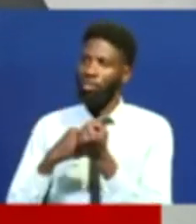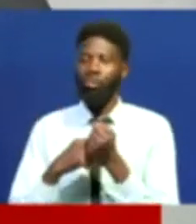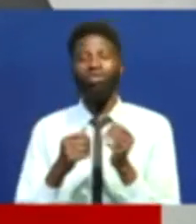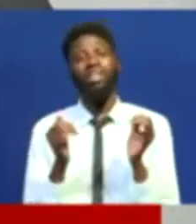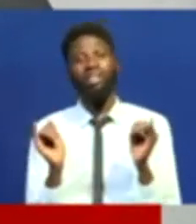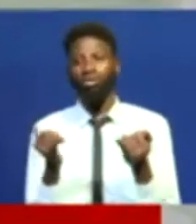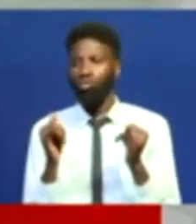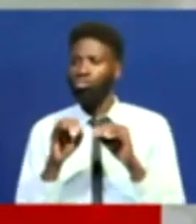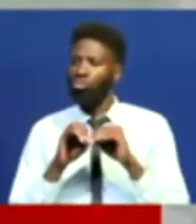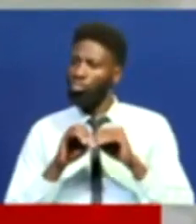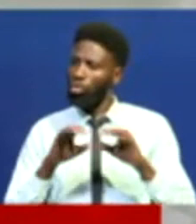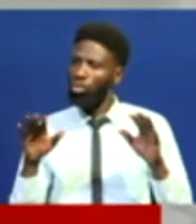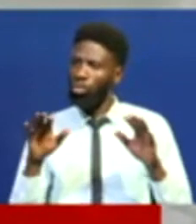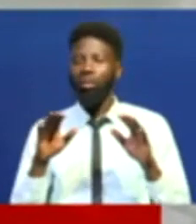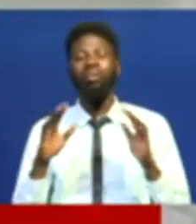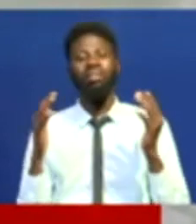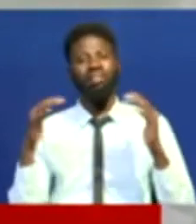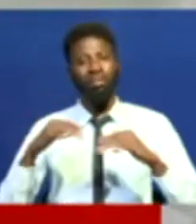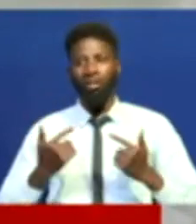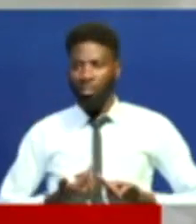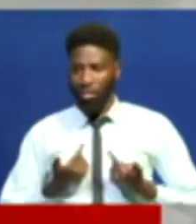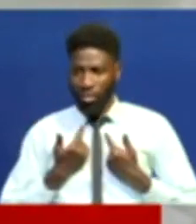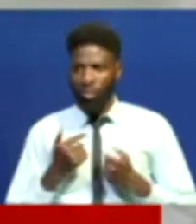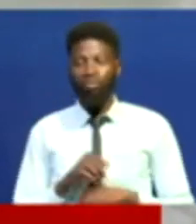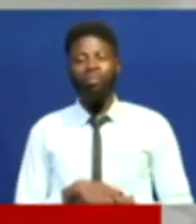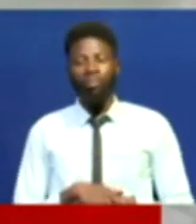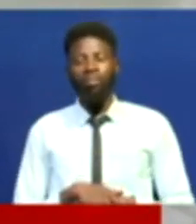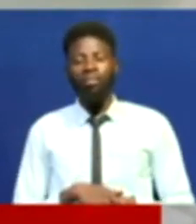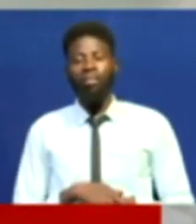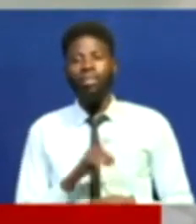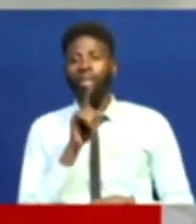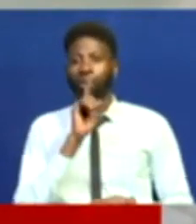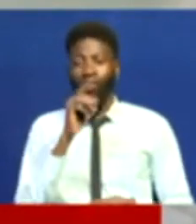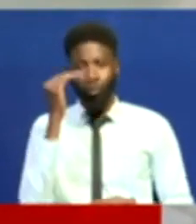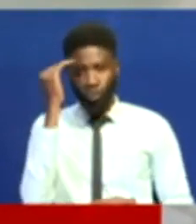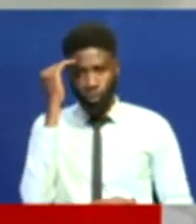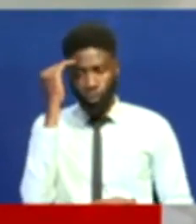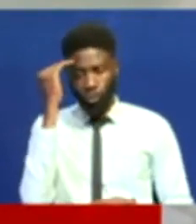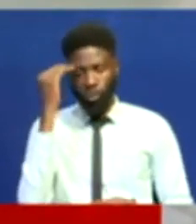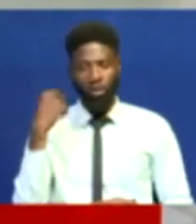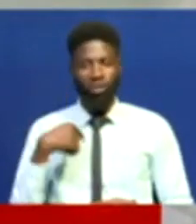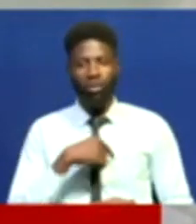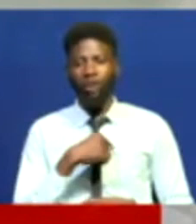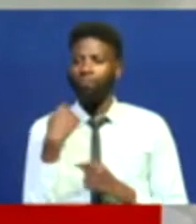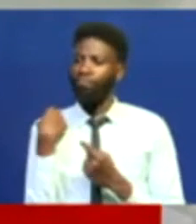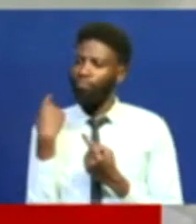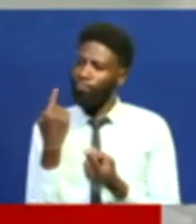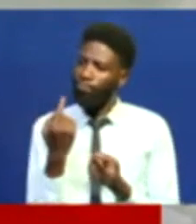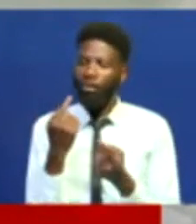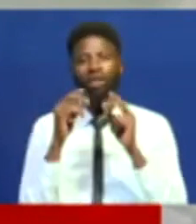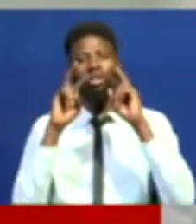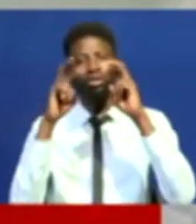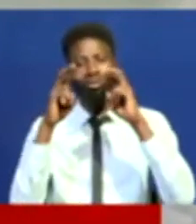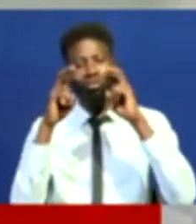You aired the entire summit live. Yeah. So, you know, we have been tracking those issues that